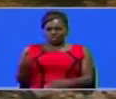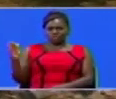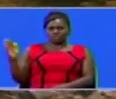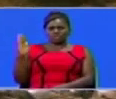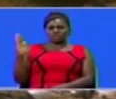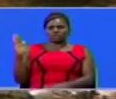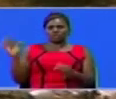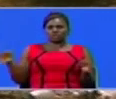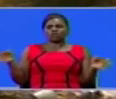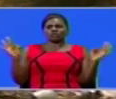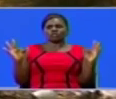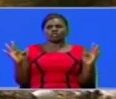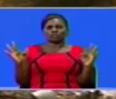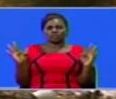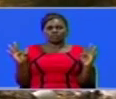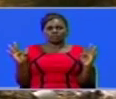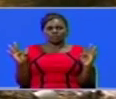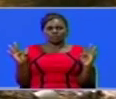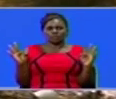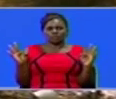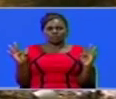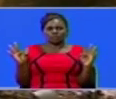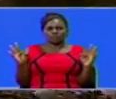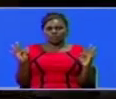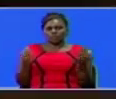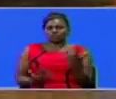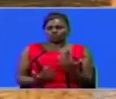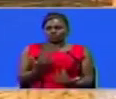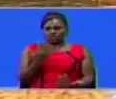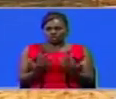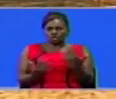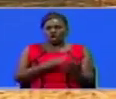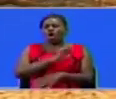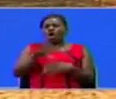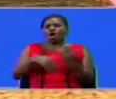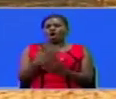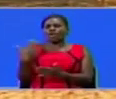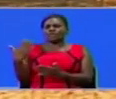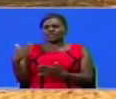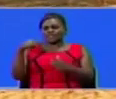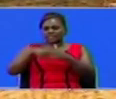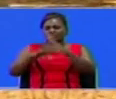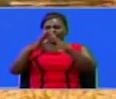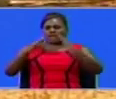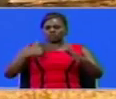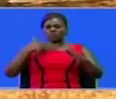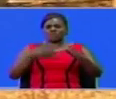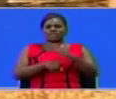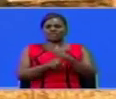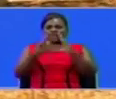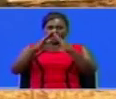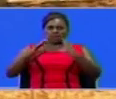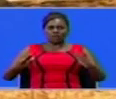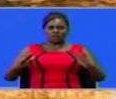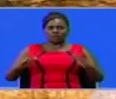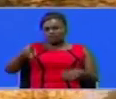security forces. Serikali akasoma, hata akasoma mlango ya nyumba na mimi iko ndani ya nyumba. Watu akanyumba,